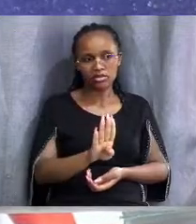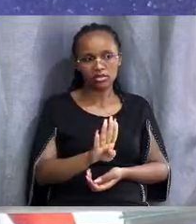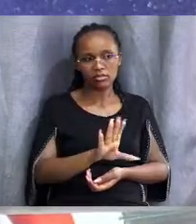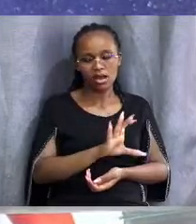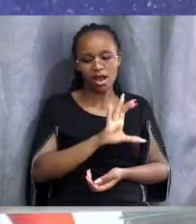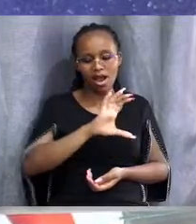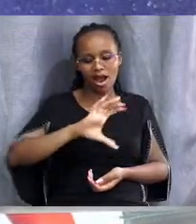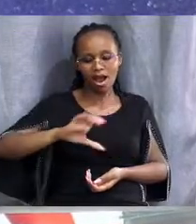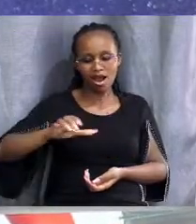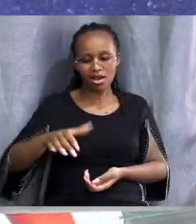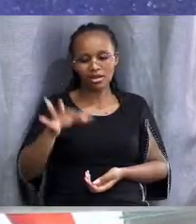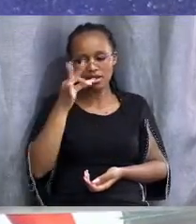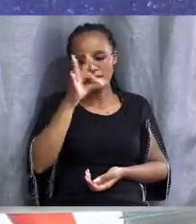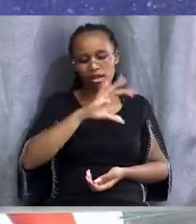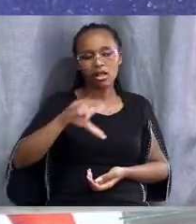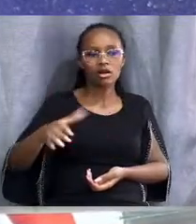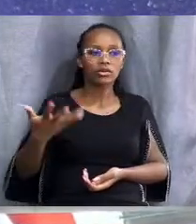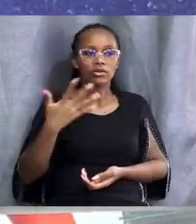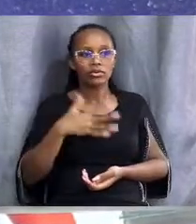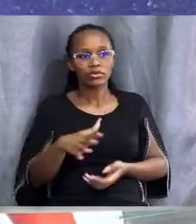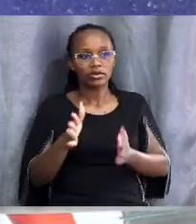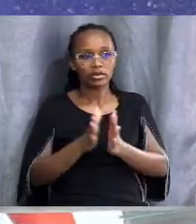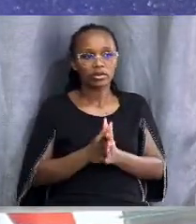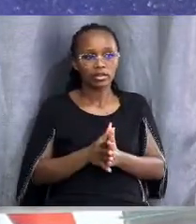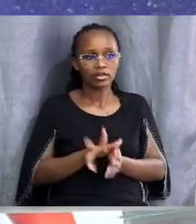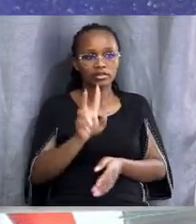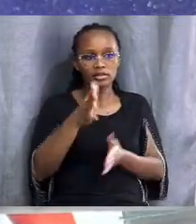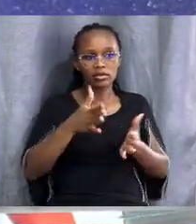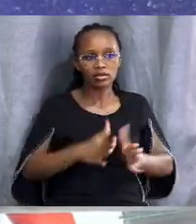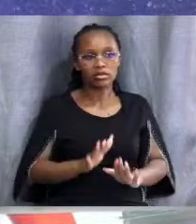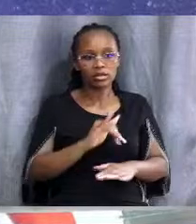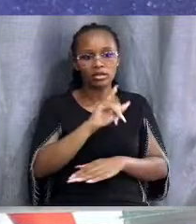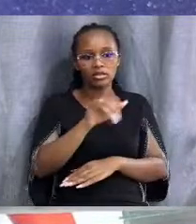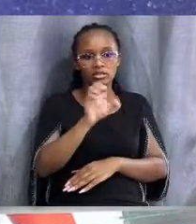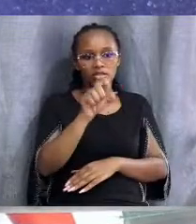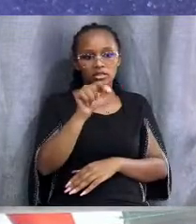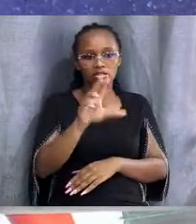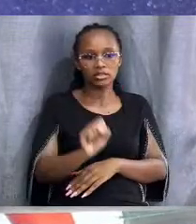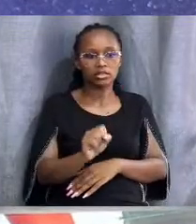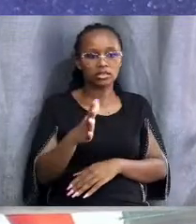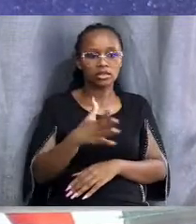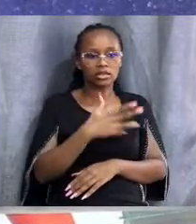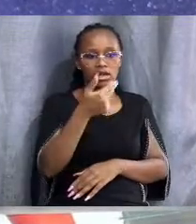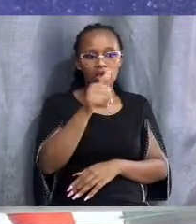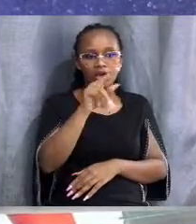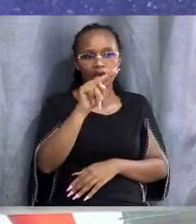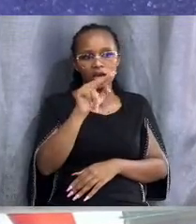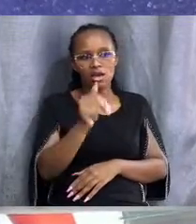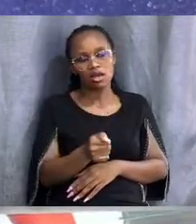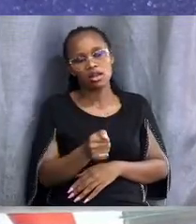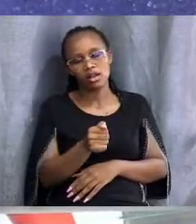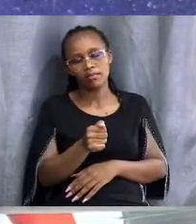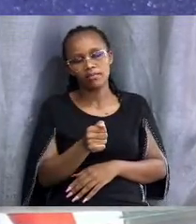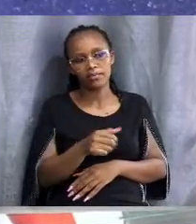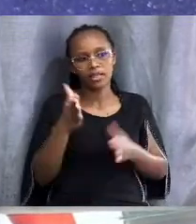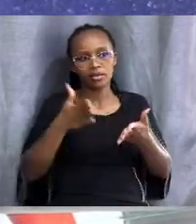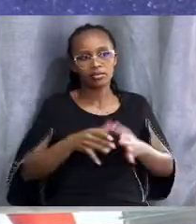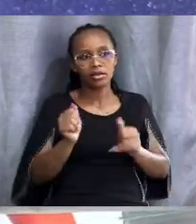sub county, Nyeri County. Emwa na wakerewa Justice Murage na Hana Nyabura.